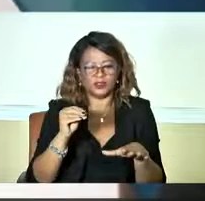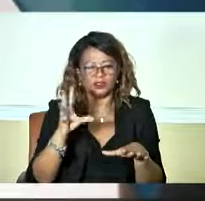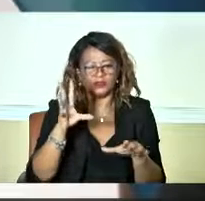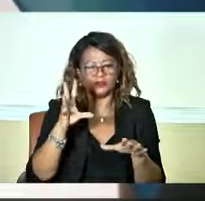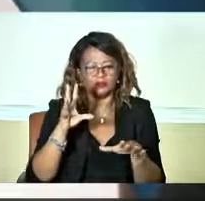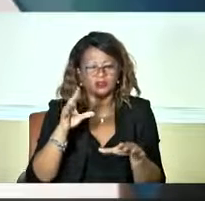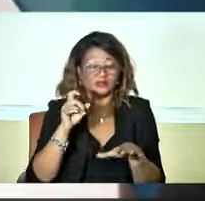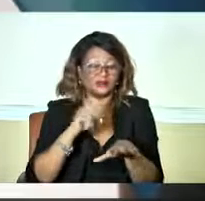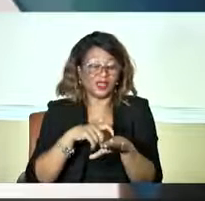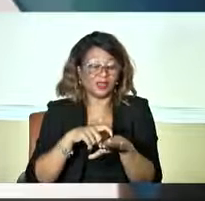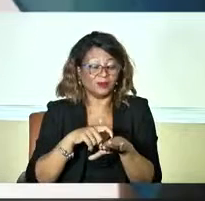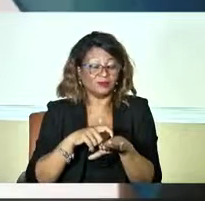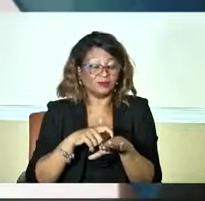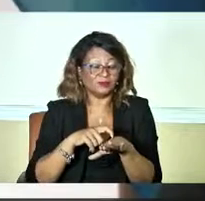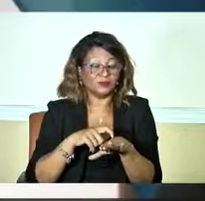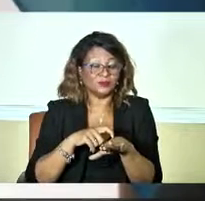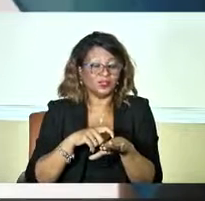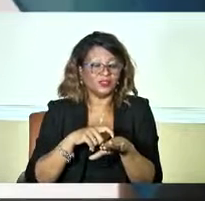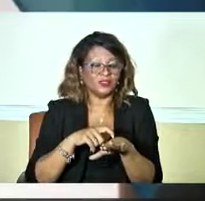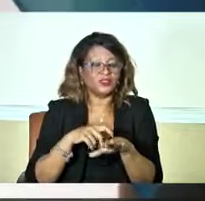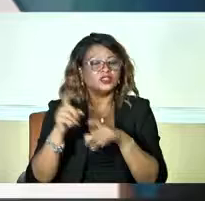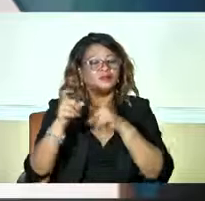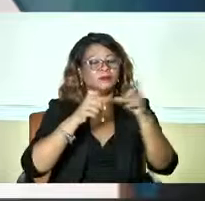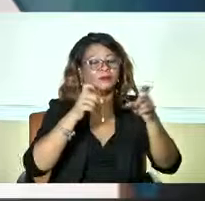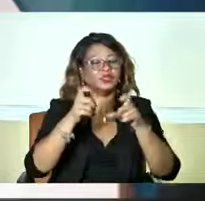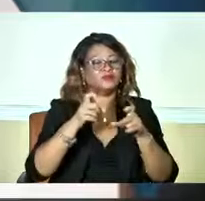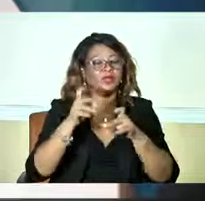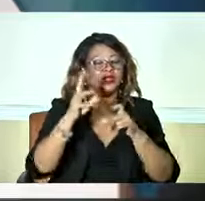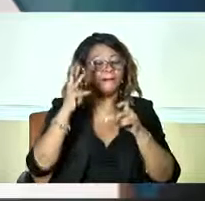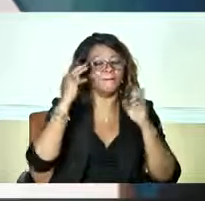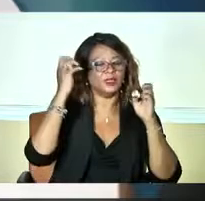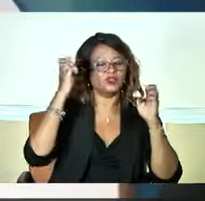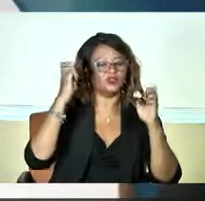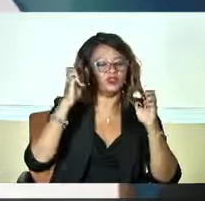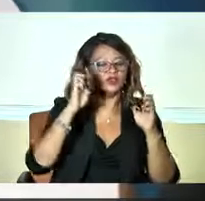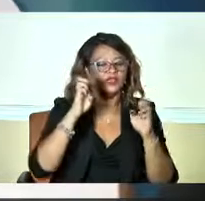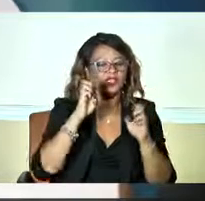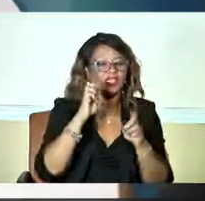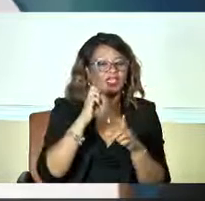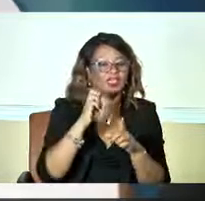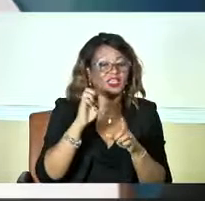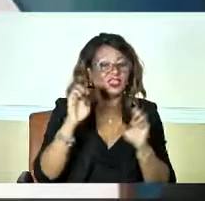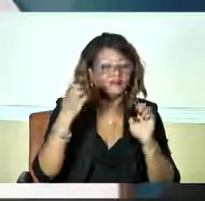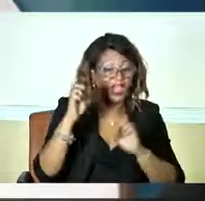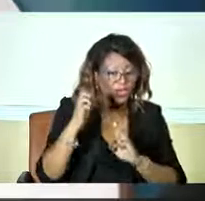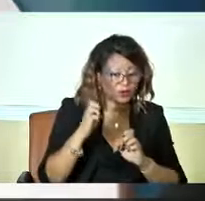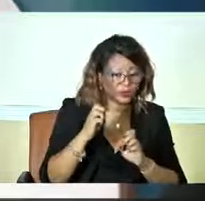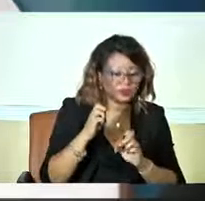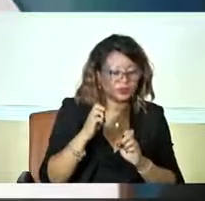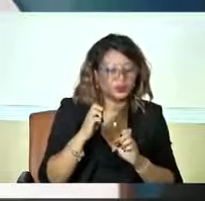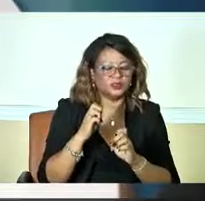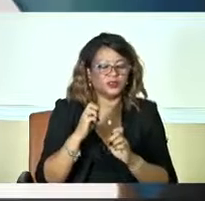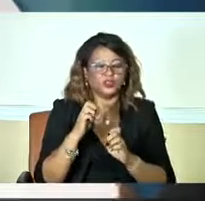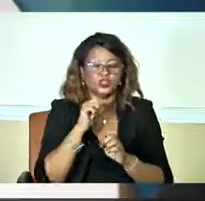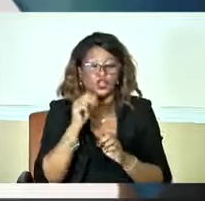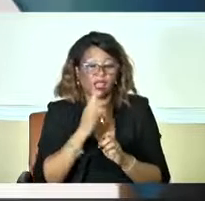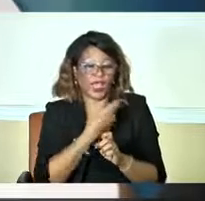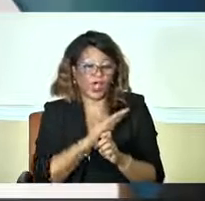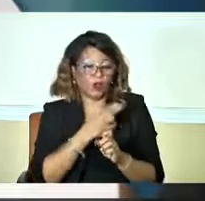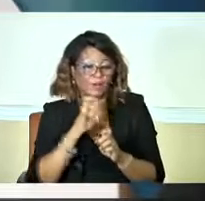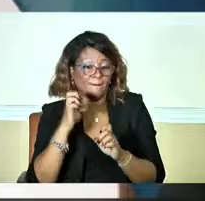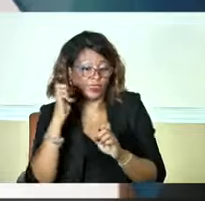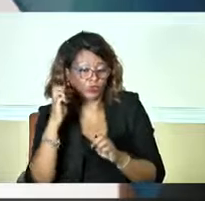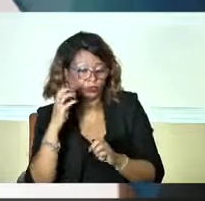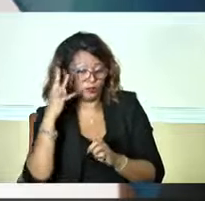some time. This is being managed by the Ministry of Environment, not directly in our ministry. But I